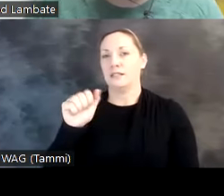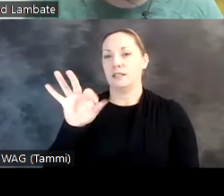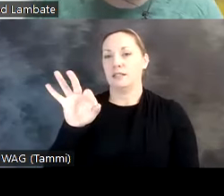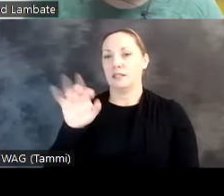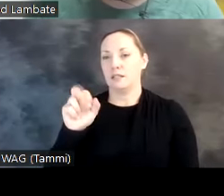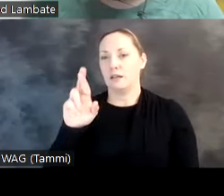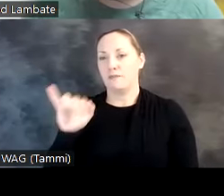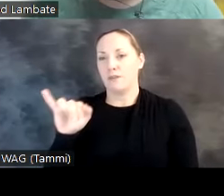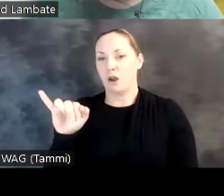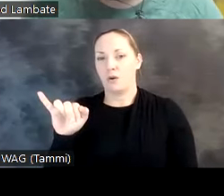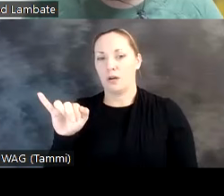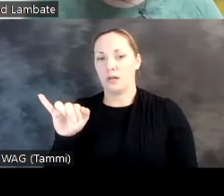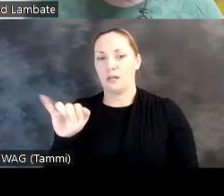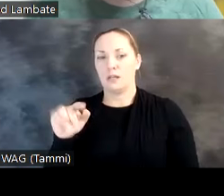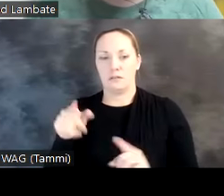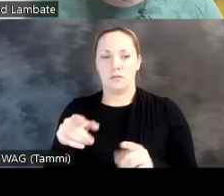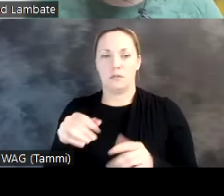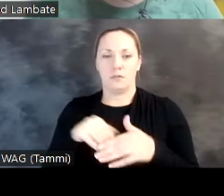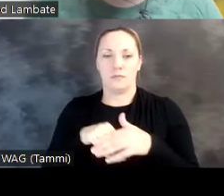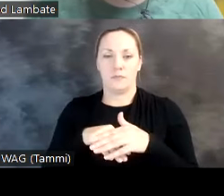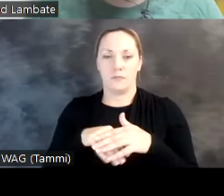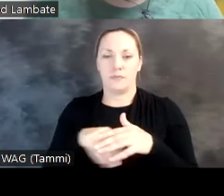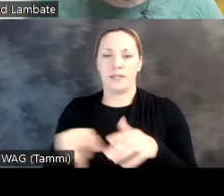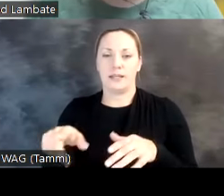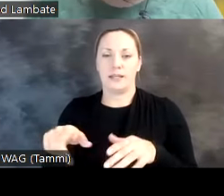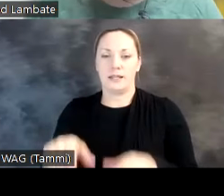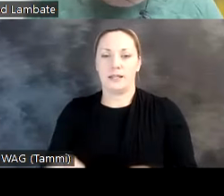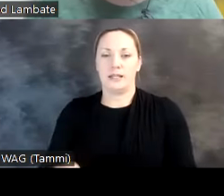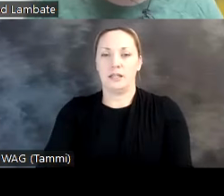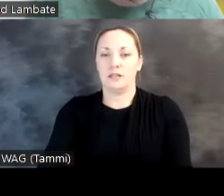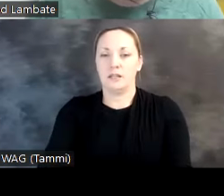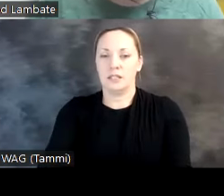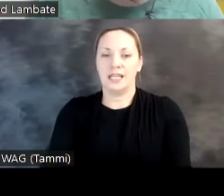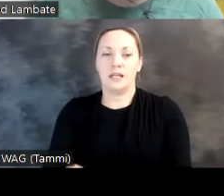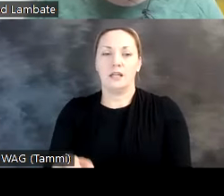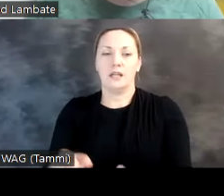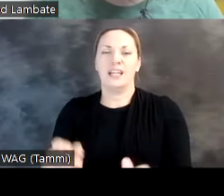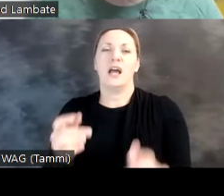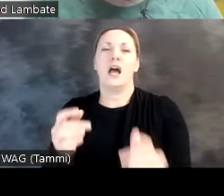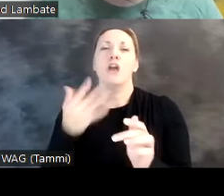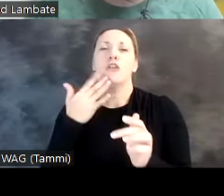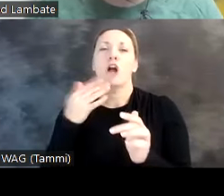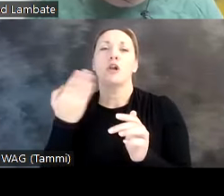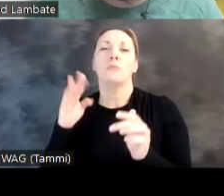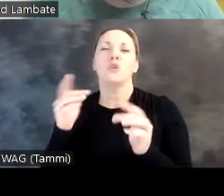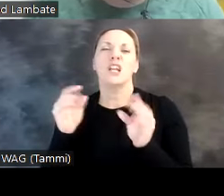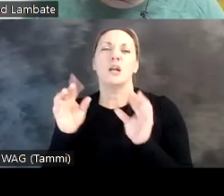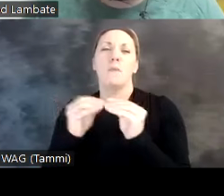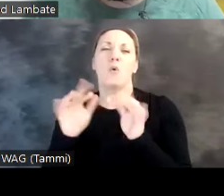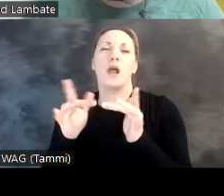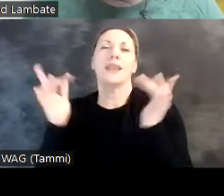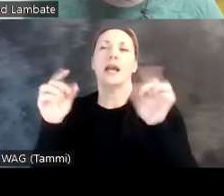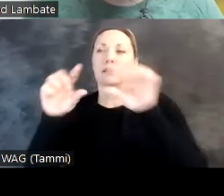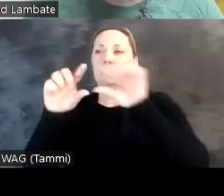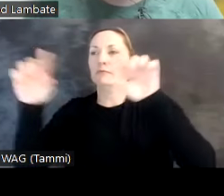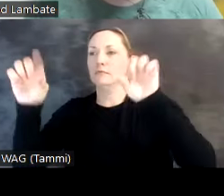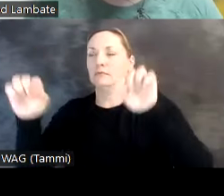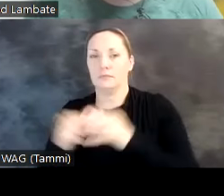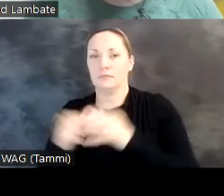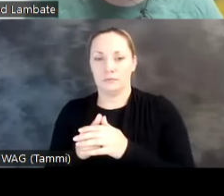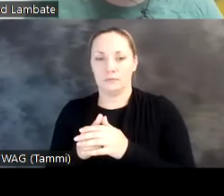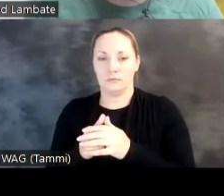audit link is in focus state. It is having a little lightish blue color on that particular link. So